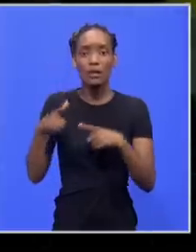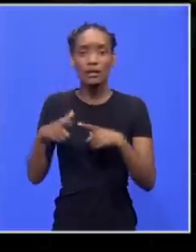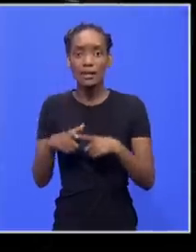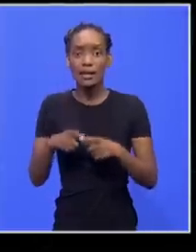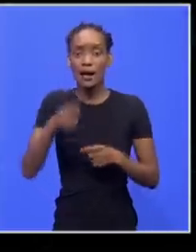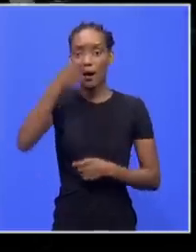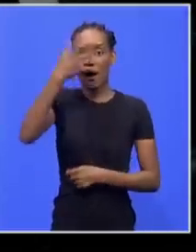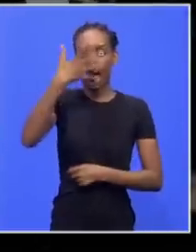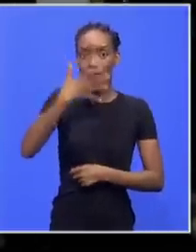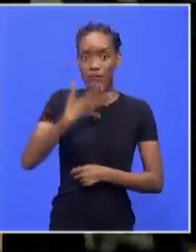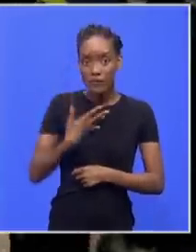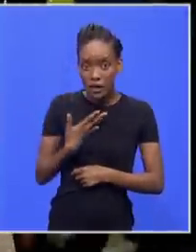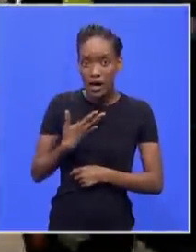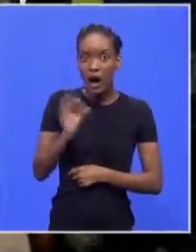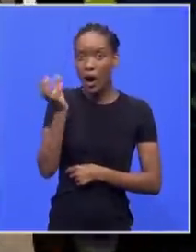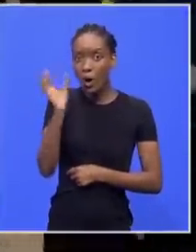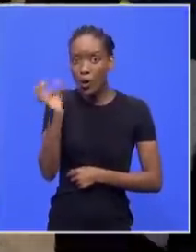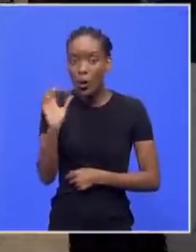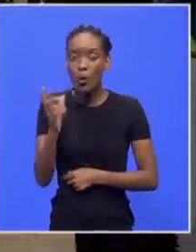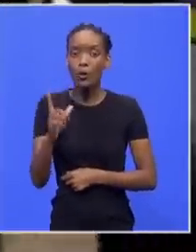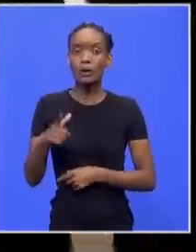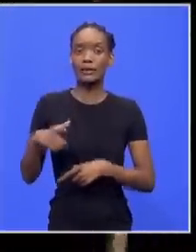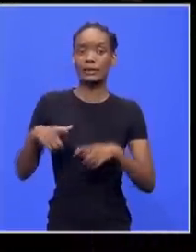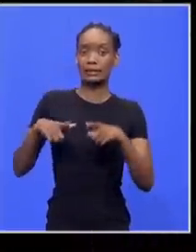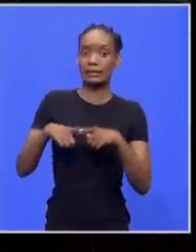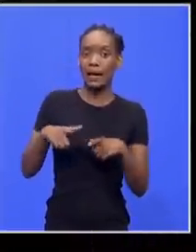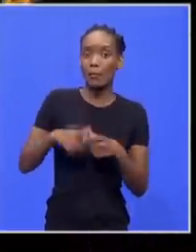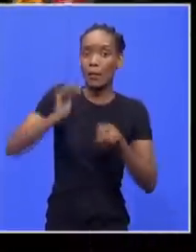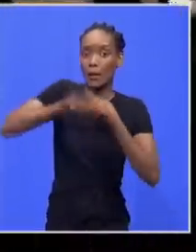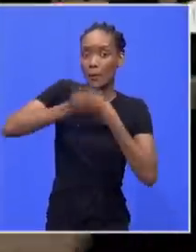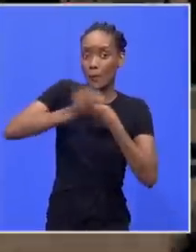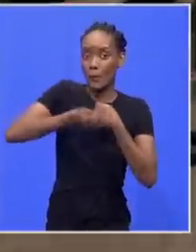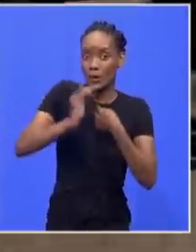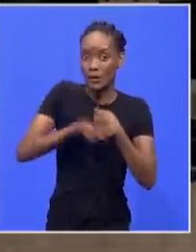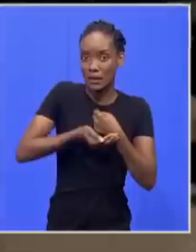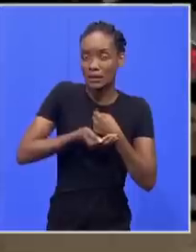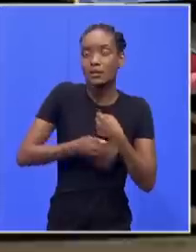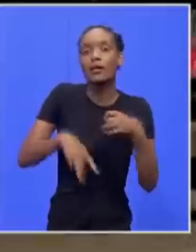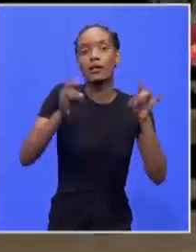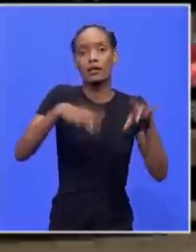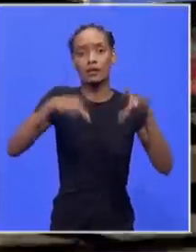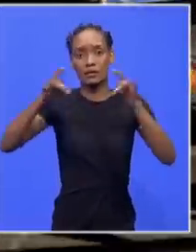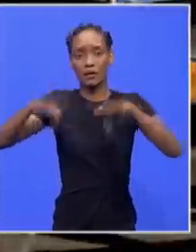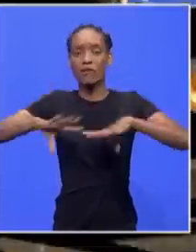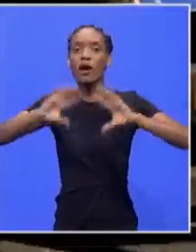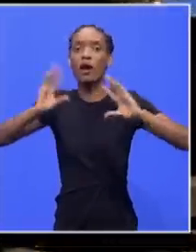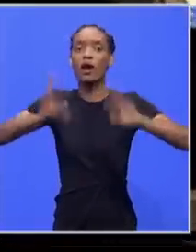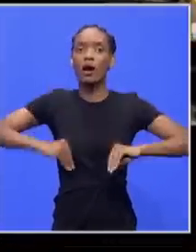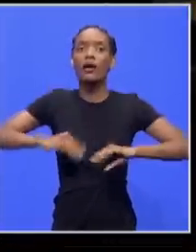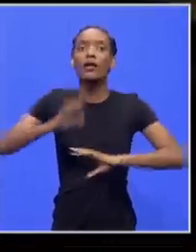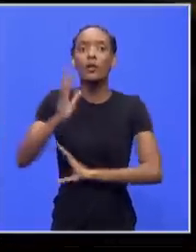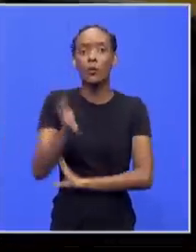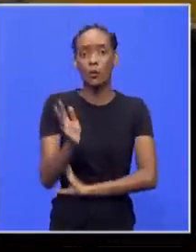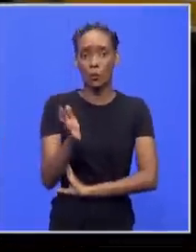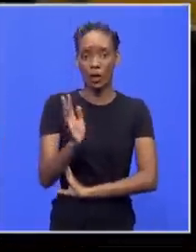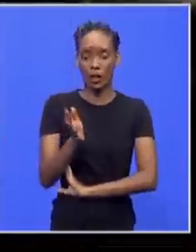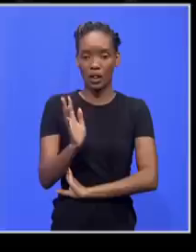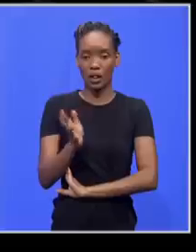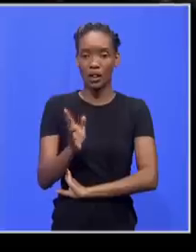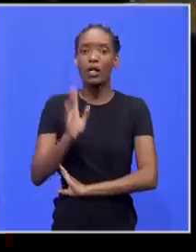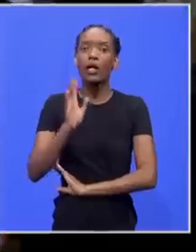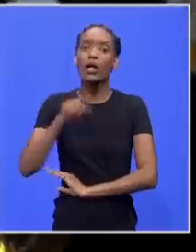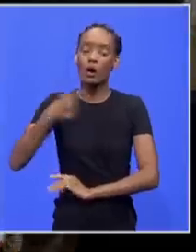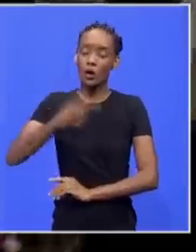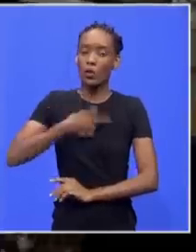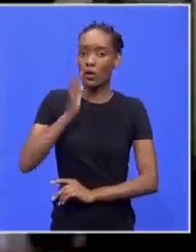and benefit the people of Africa, that's the day that the suffering will end, and that is when we will start